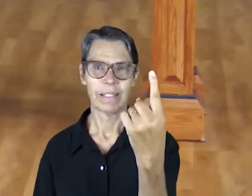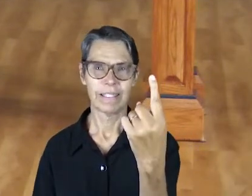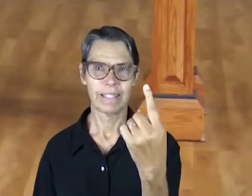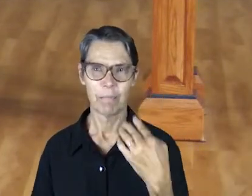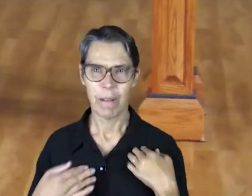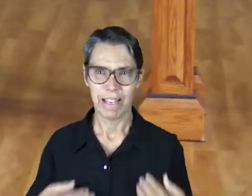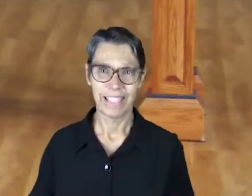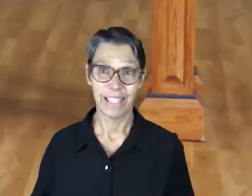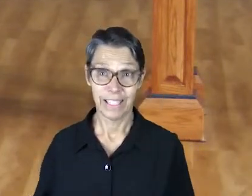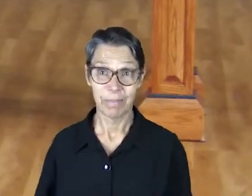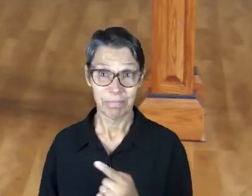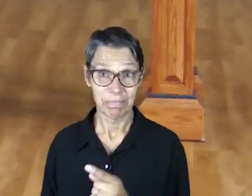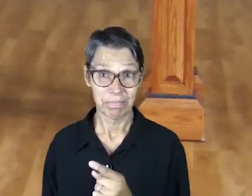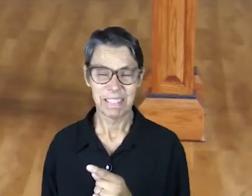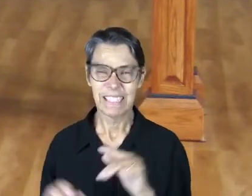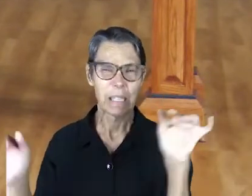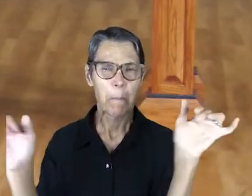Jesus.